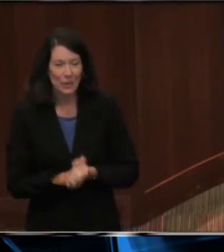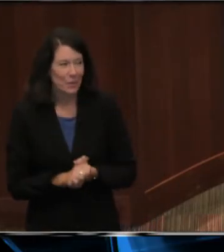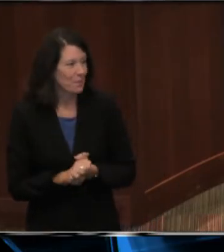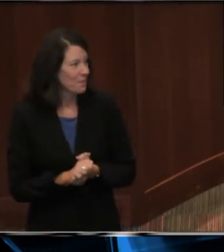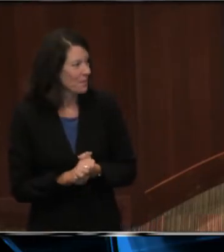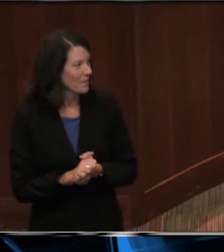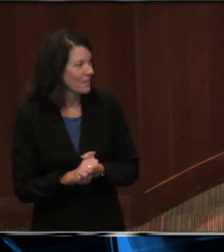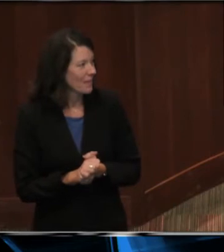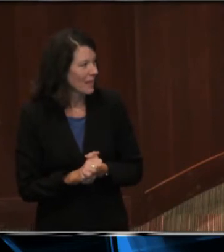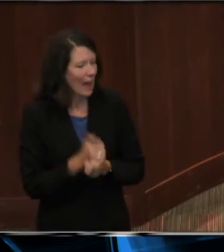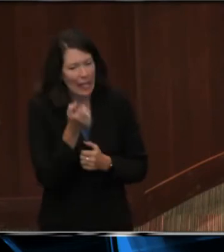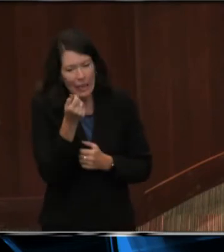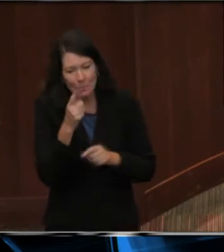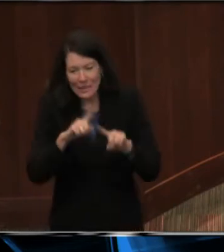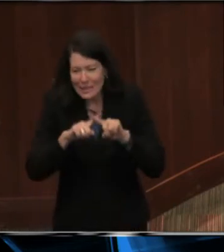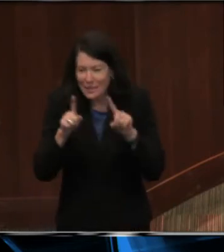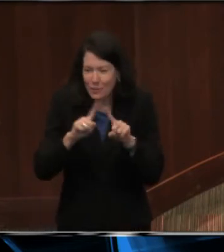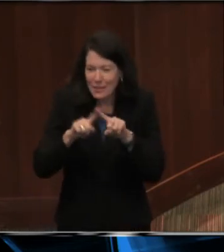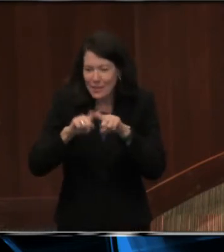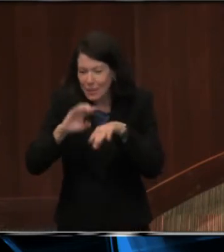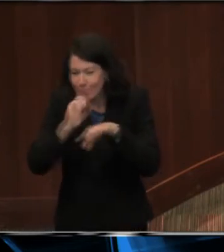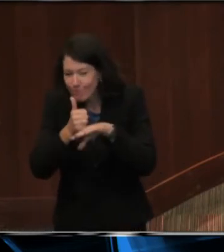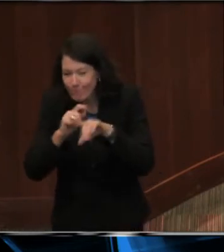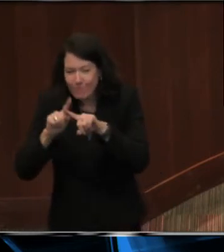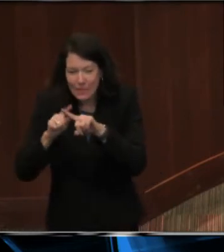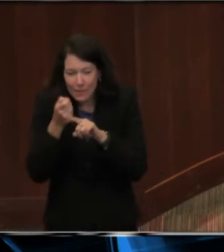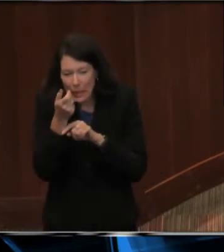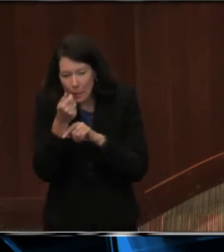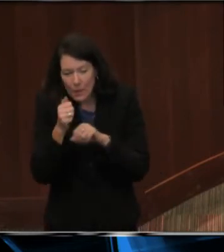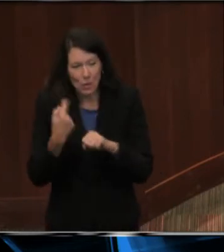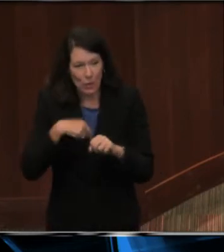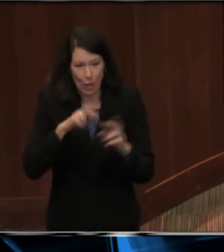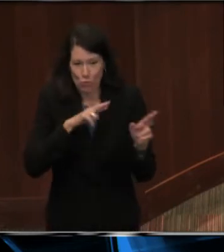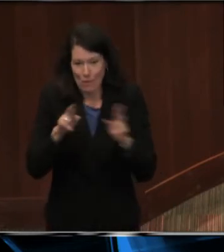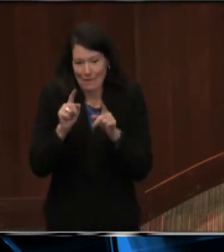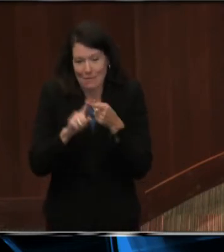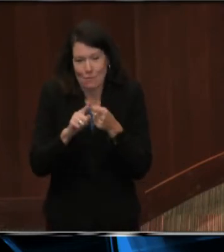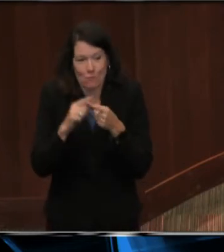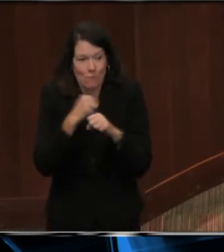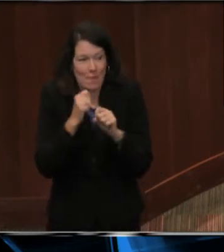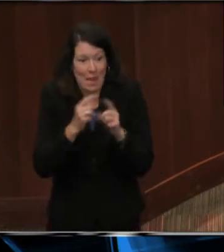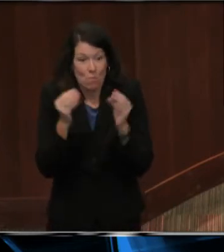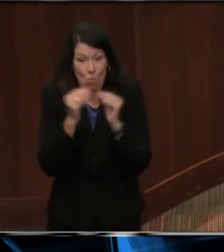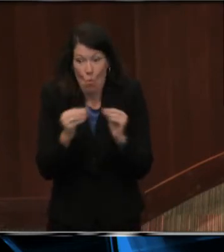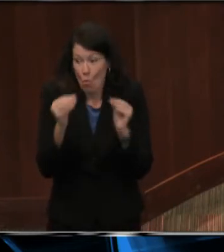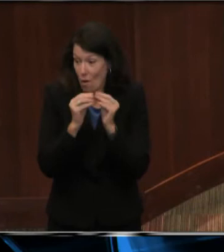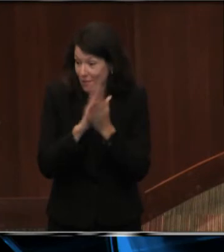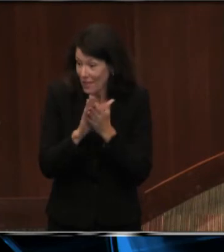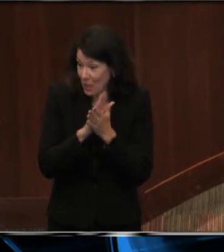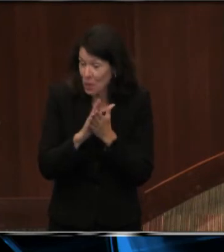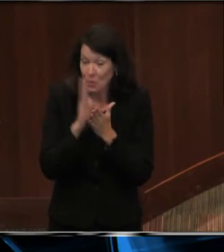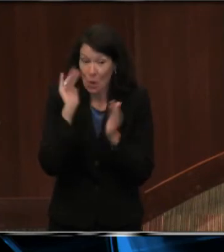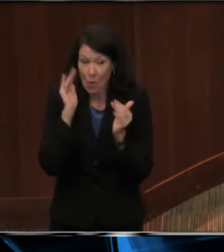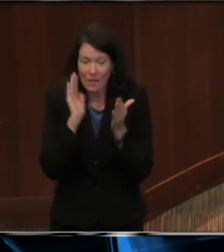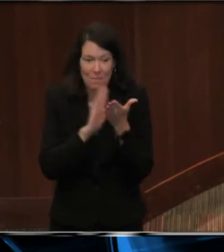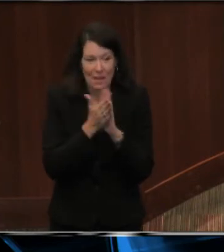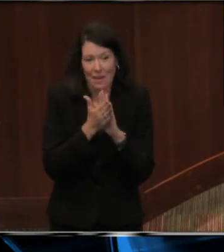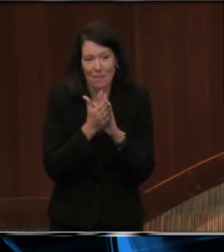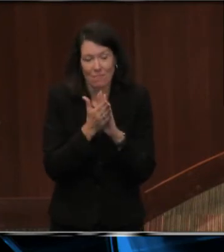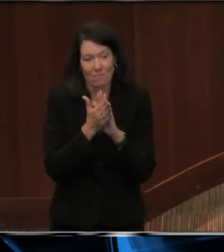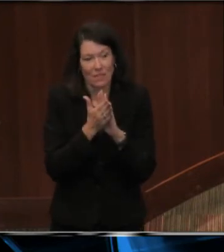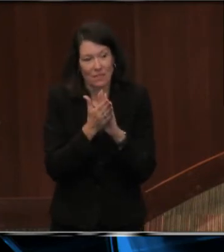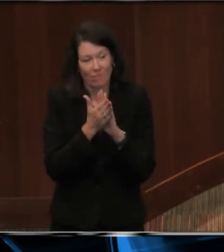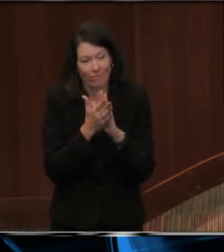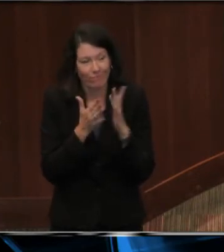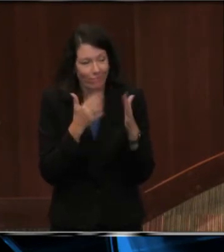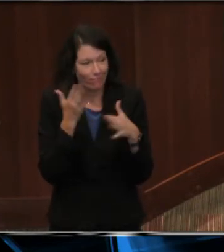So that was a slightly different size, different format. Like we said, we're ready to create more of these videos. Hopefully this becomes an organic thing where young